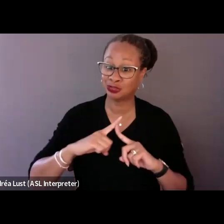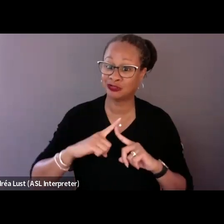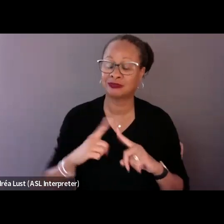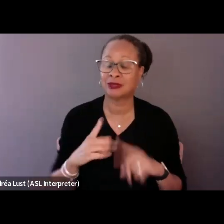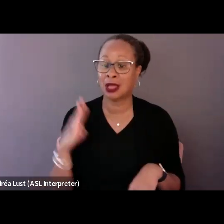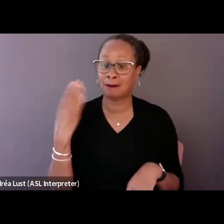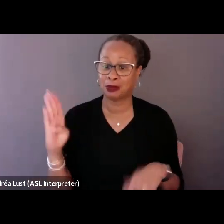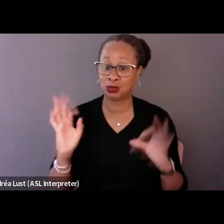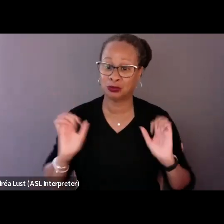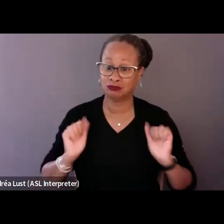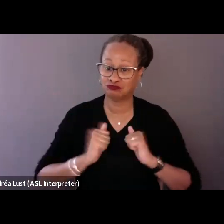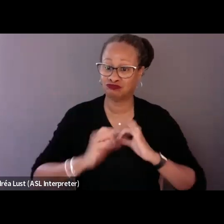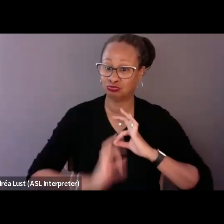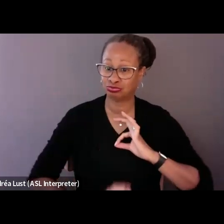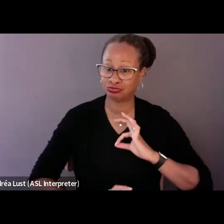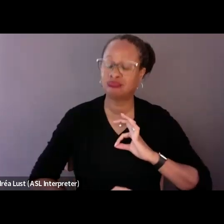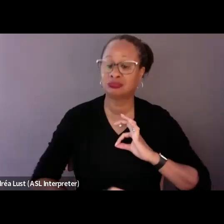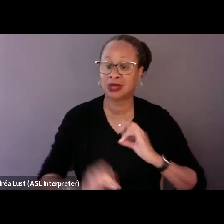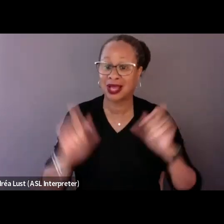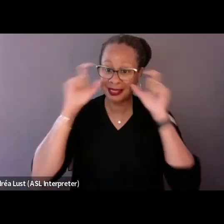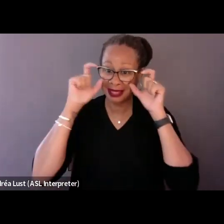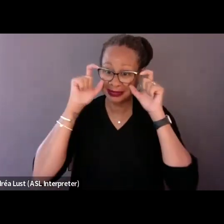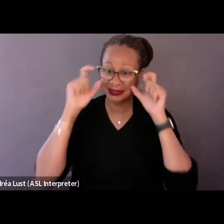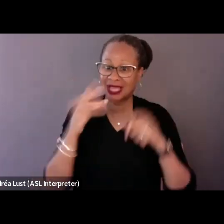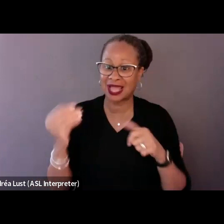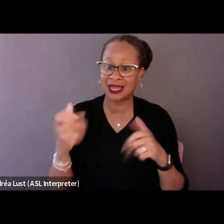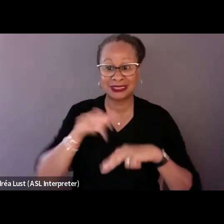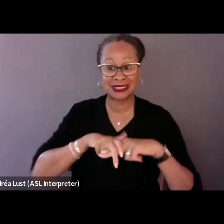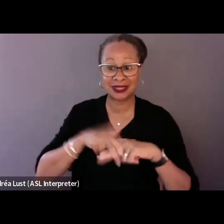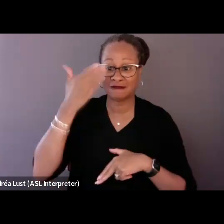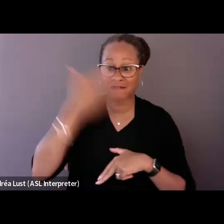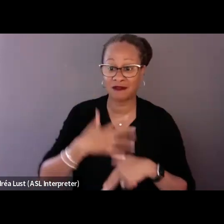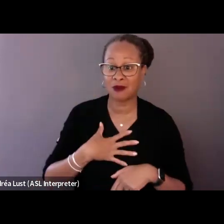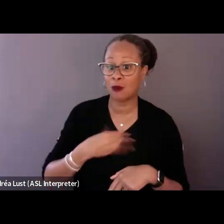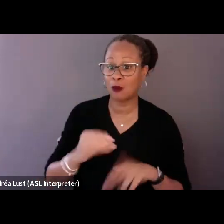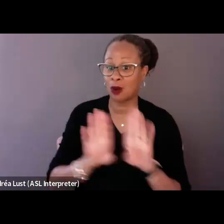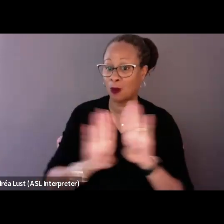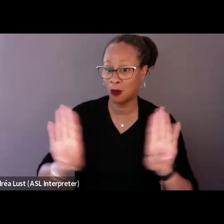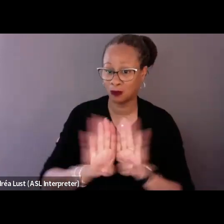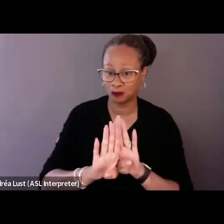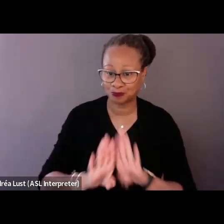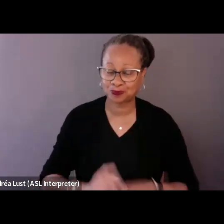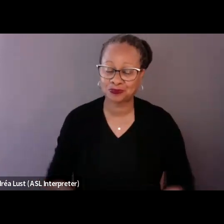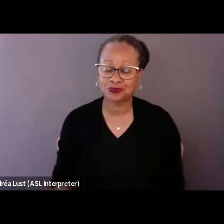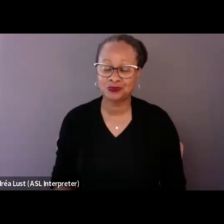blue button-up, glasses, and I am sitting in front of a white wall.